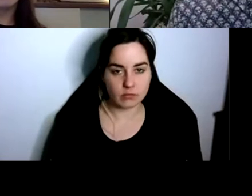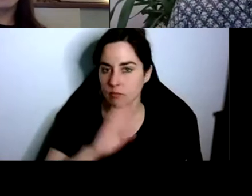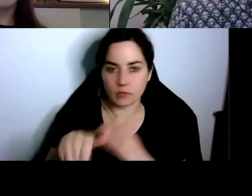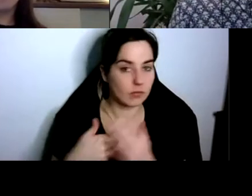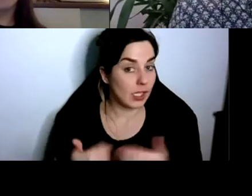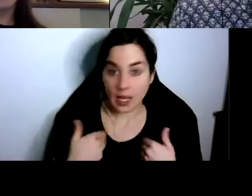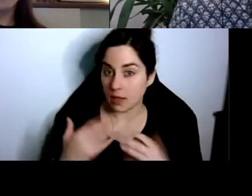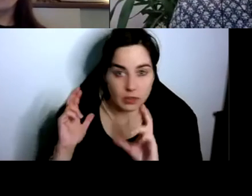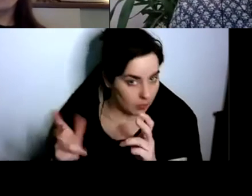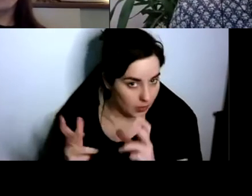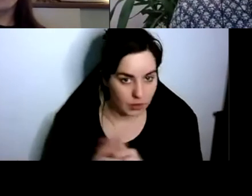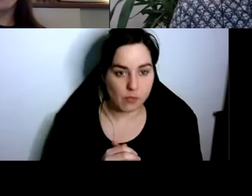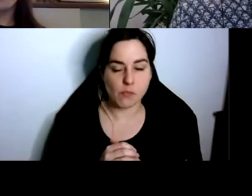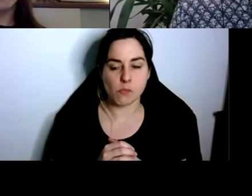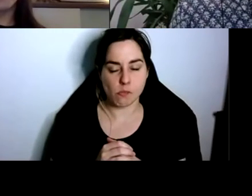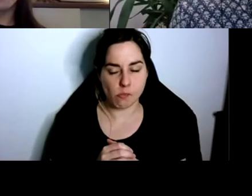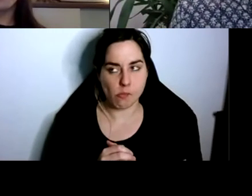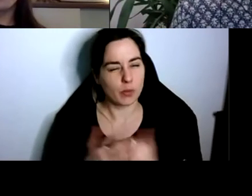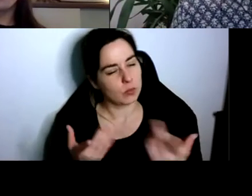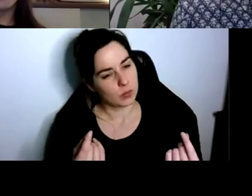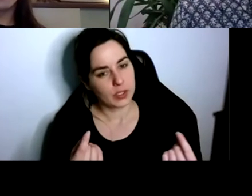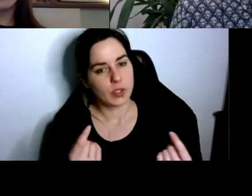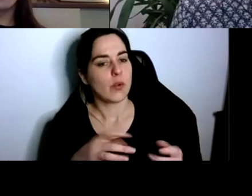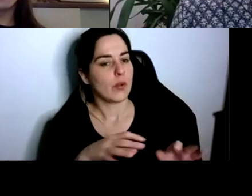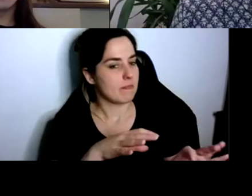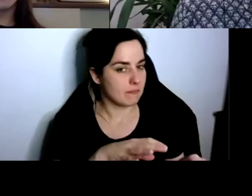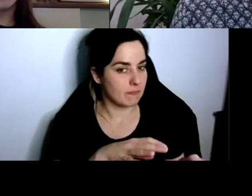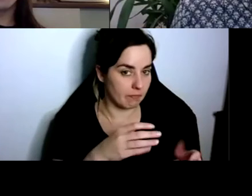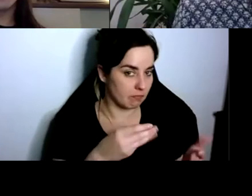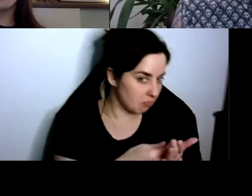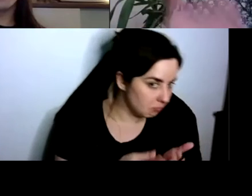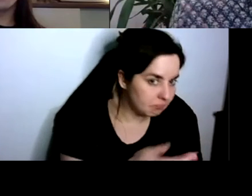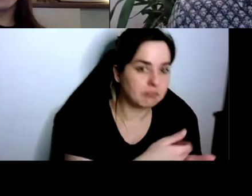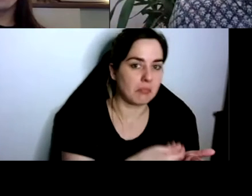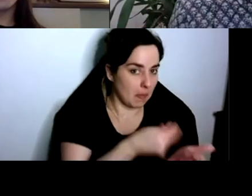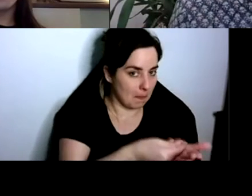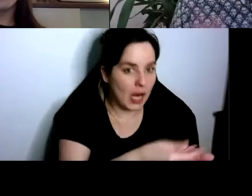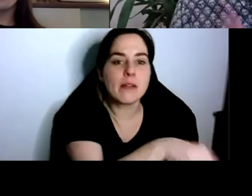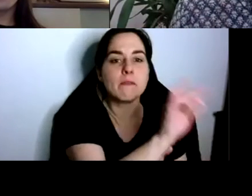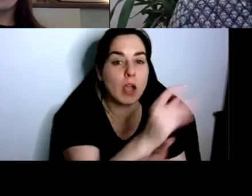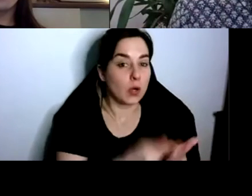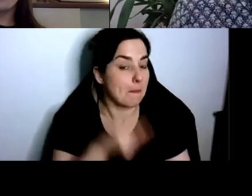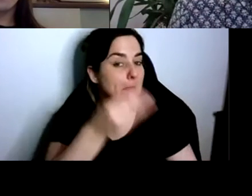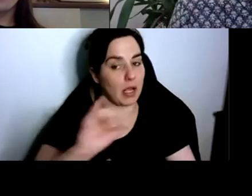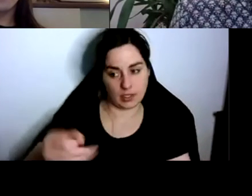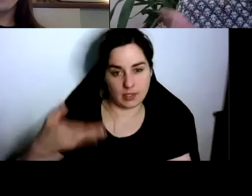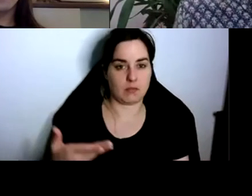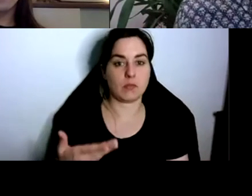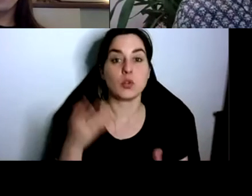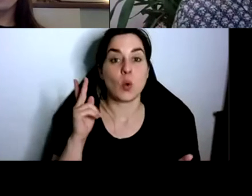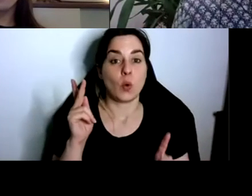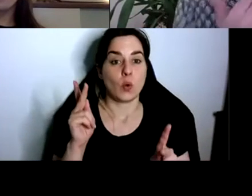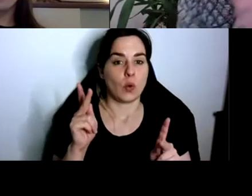earlier. So we found some money to buy some tablets. And so again, this year, for people that, you know, want to